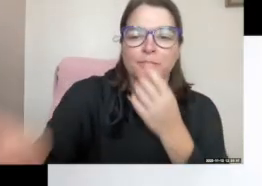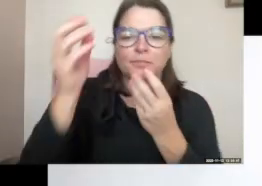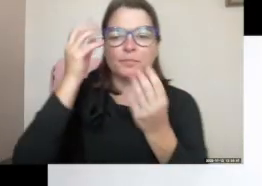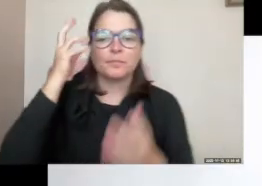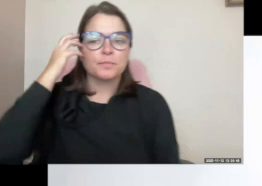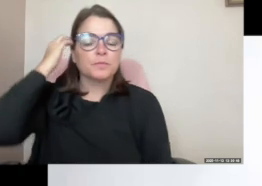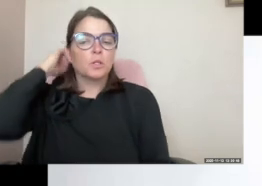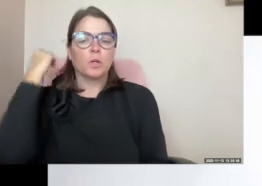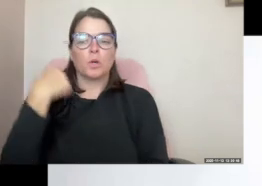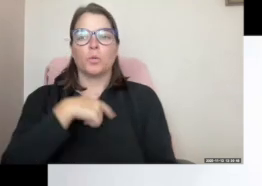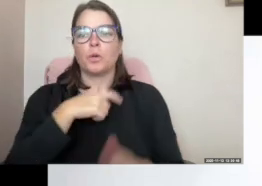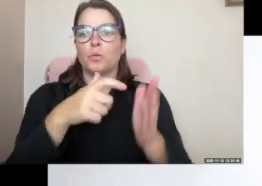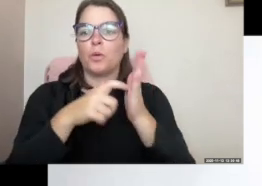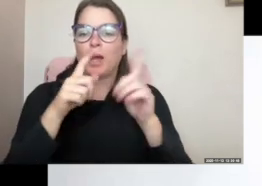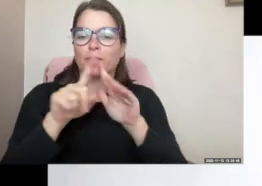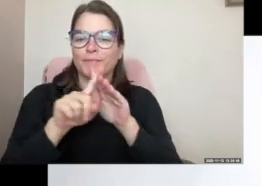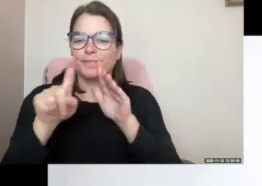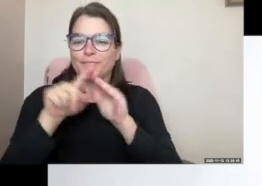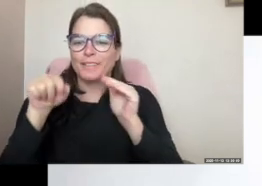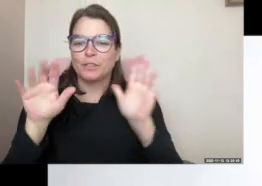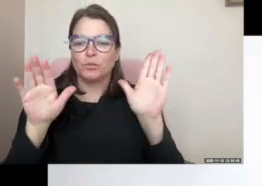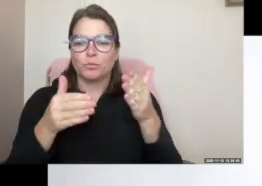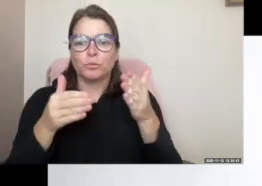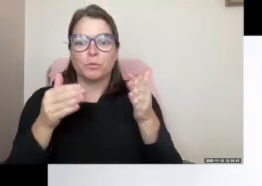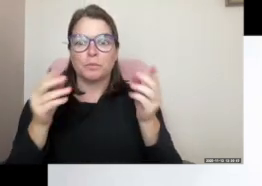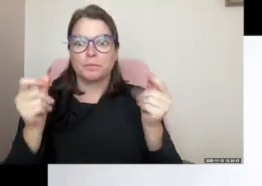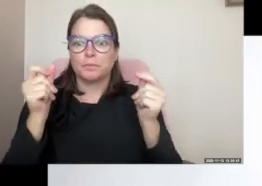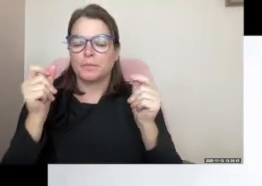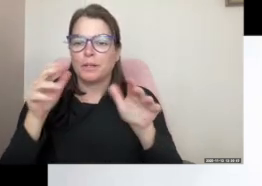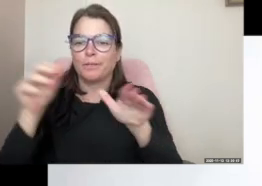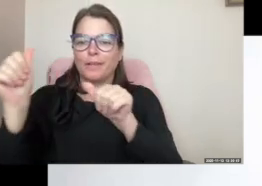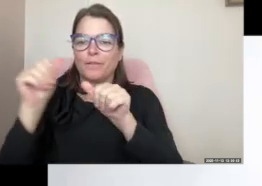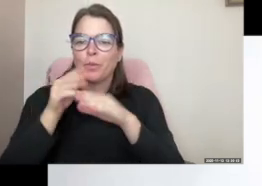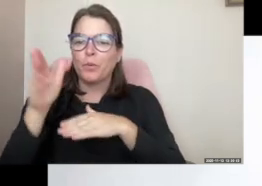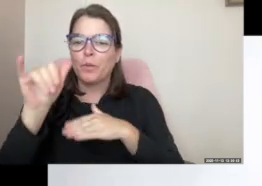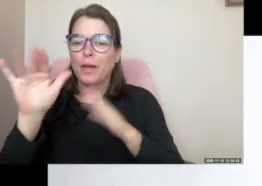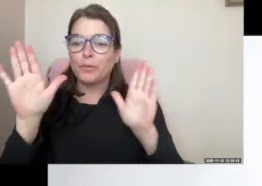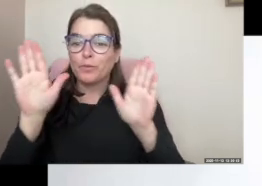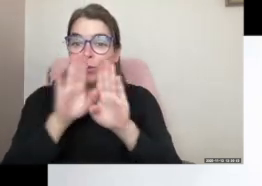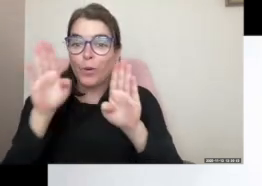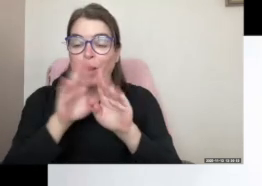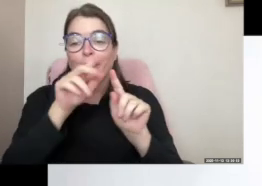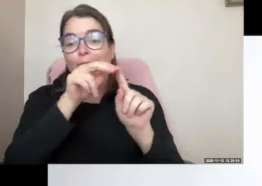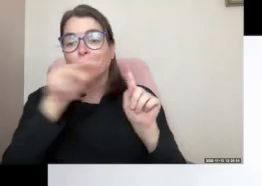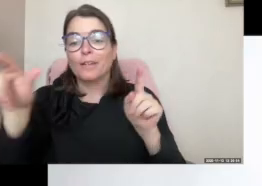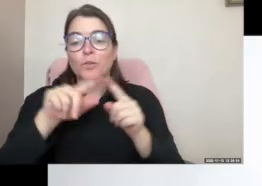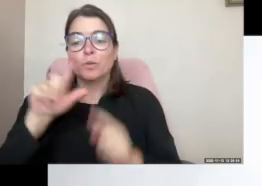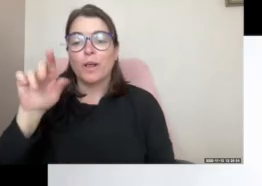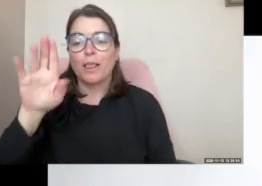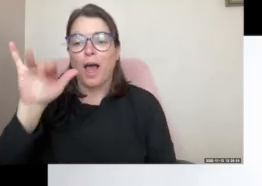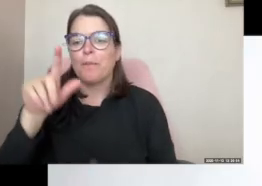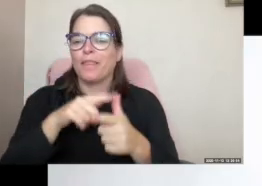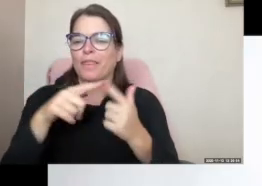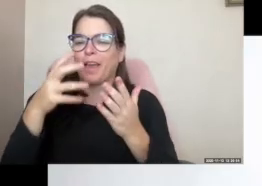room through the foyer, right there, in the event of a fire alarm or a building evacuation, we are required